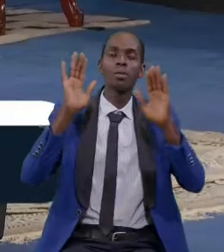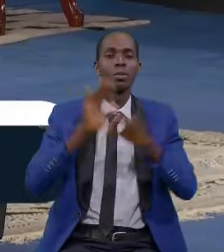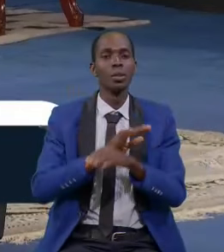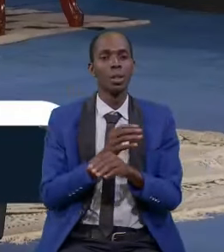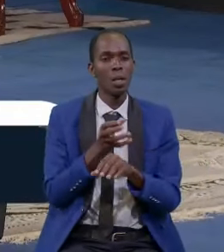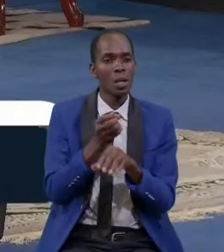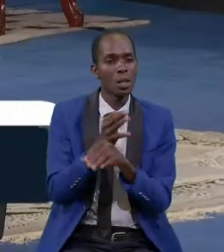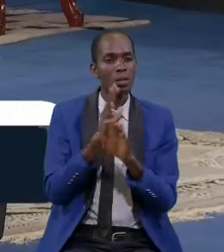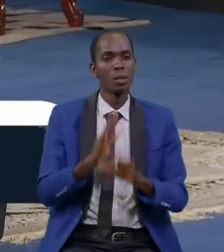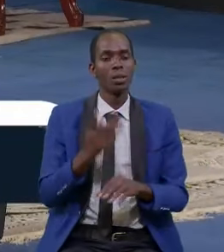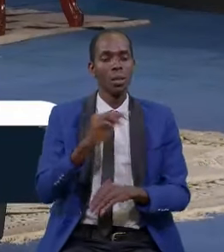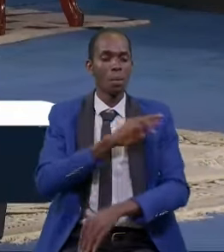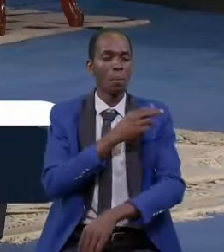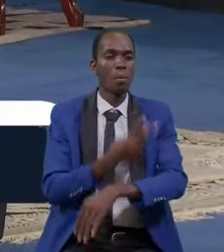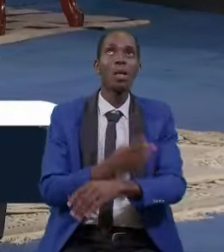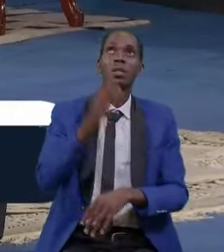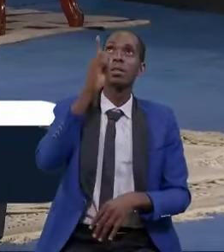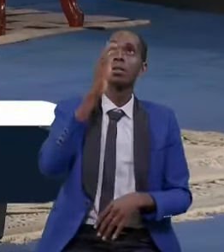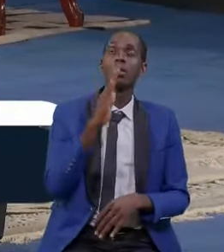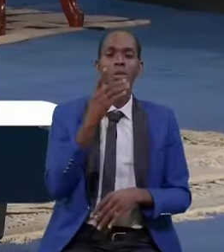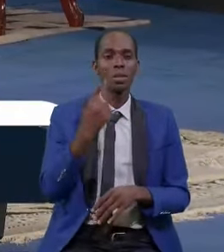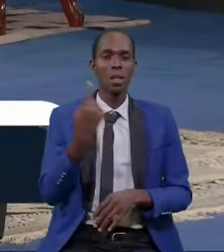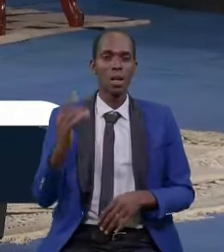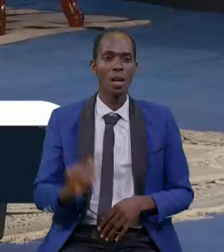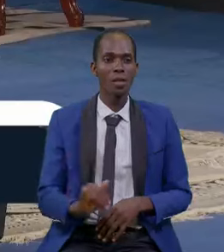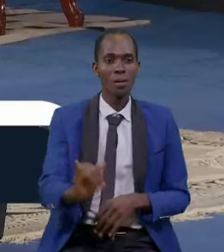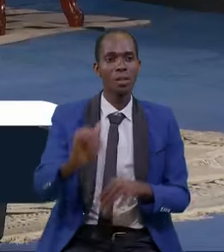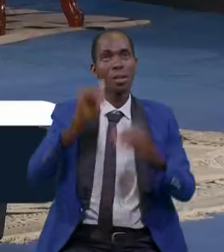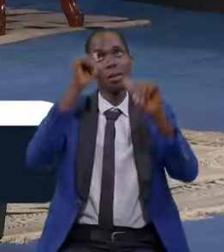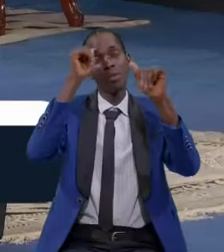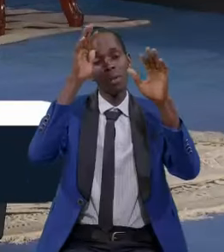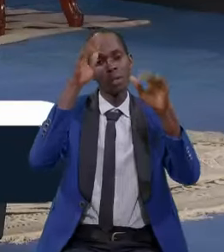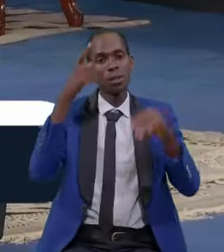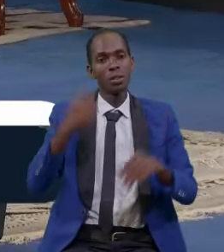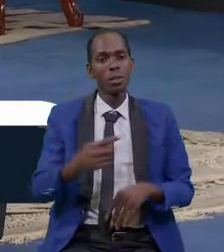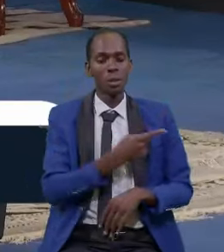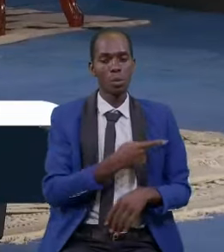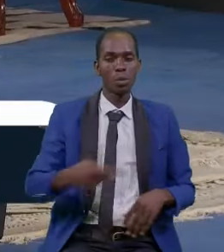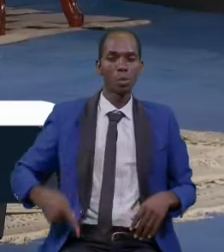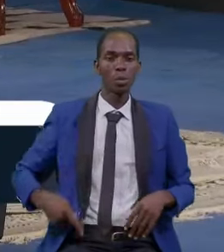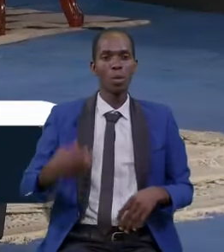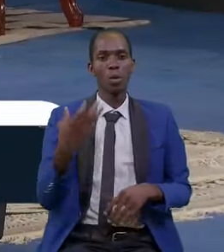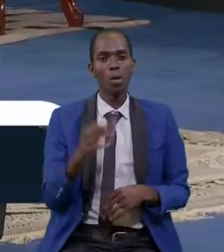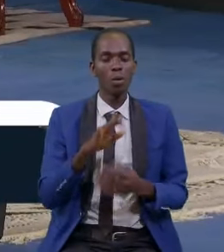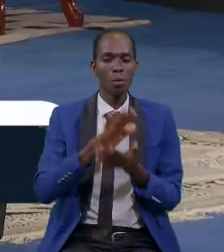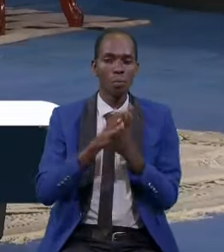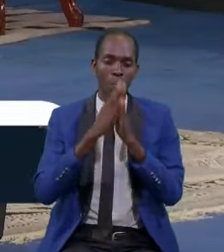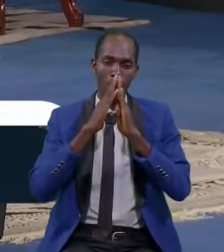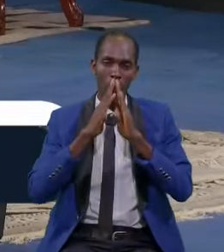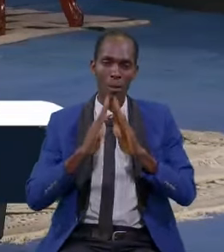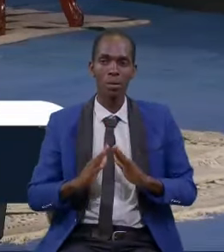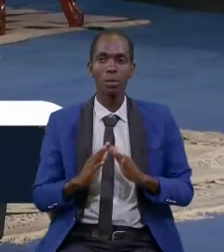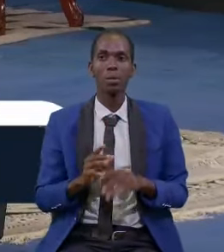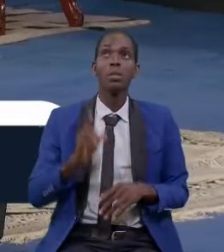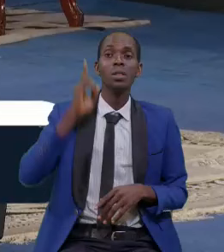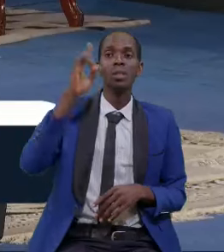Mighty God, the Everlasting Father, the Prince of Peace. He is a priest.